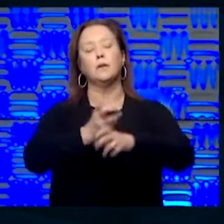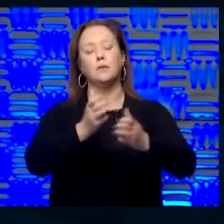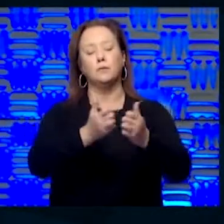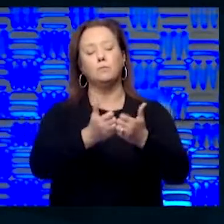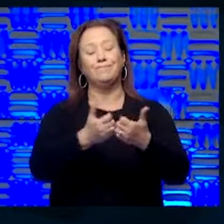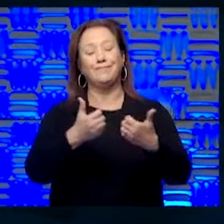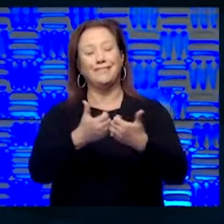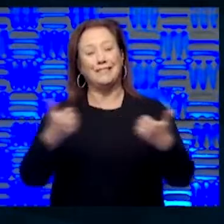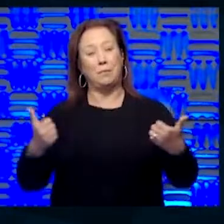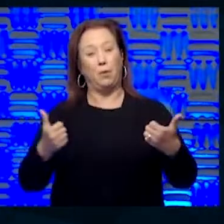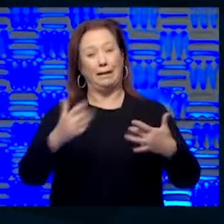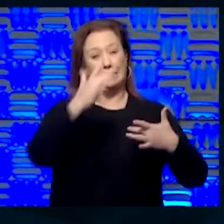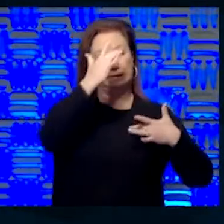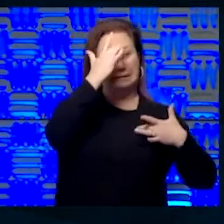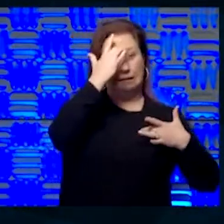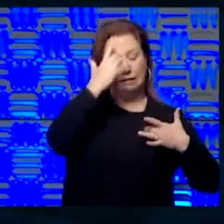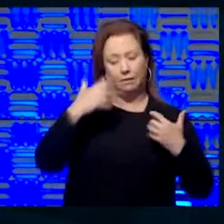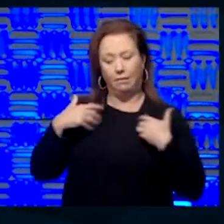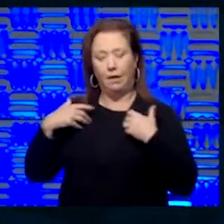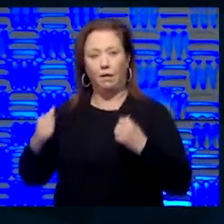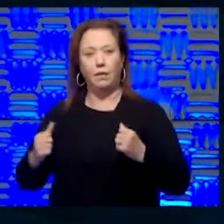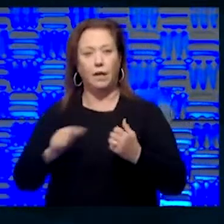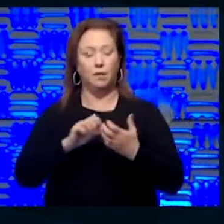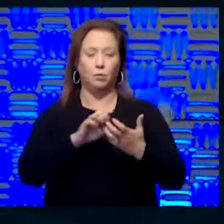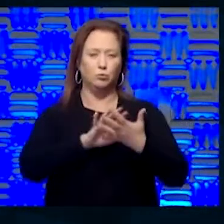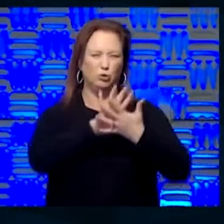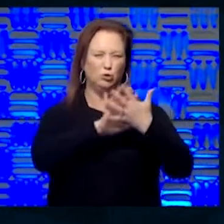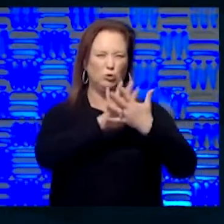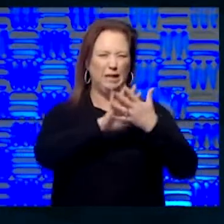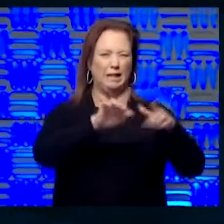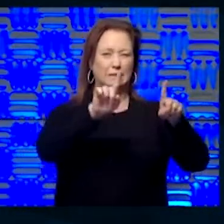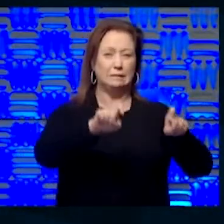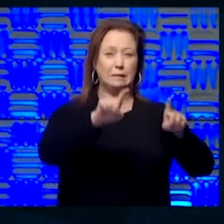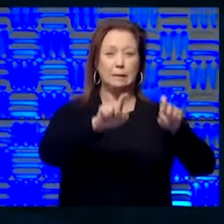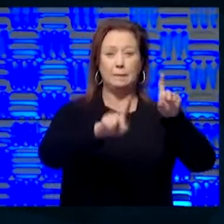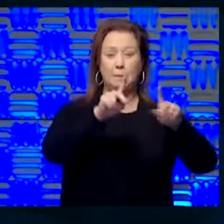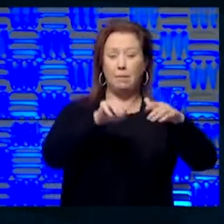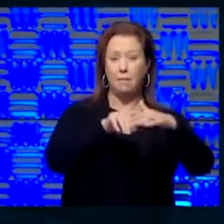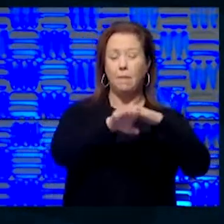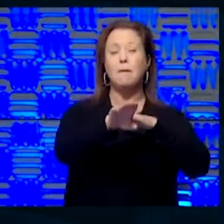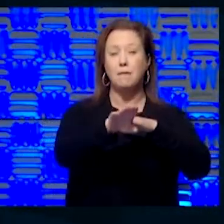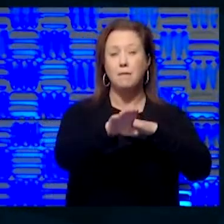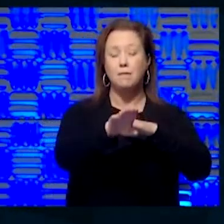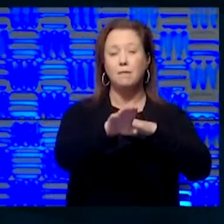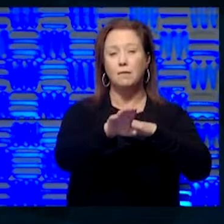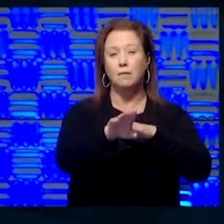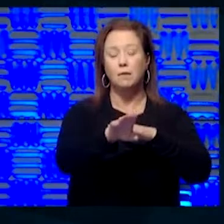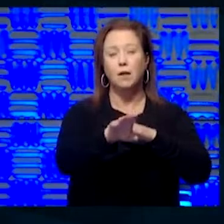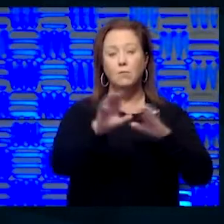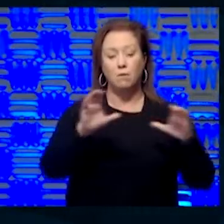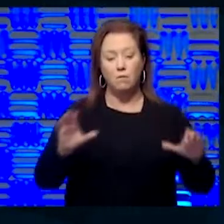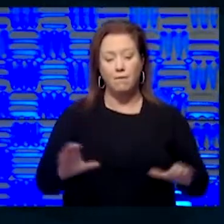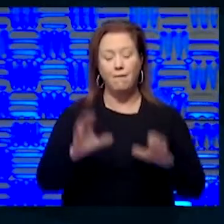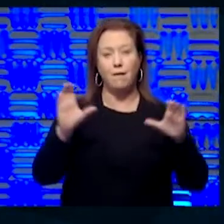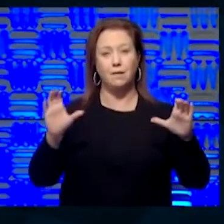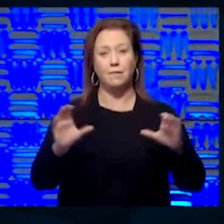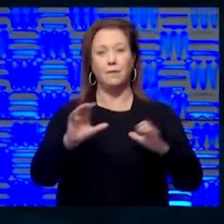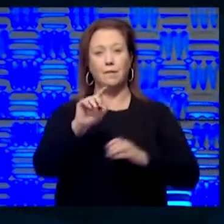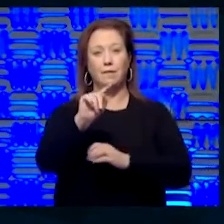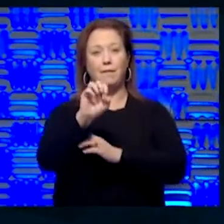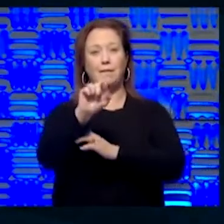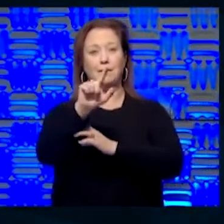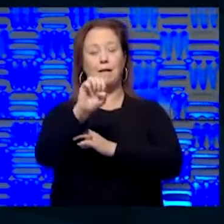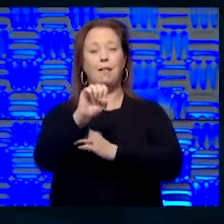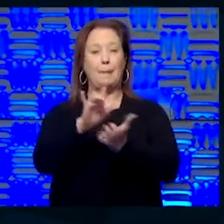otherwise well by screening people at the doors, like everyone else is, and we're moving towards being active on telemedicine as